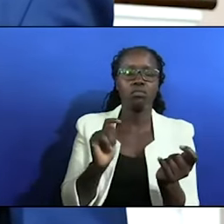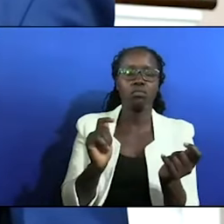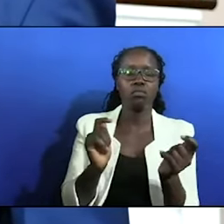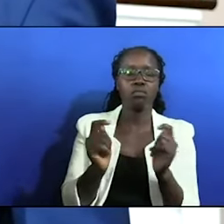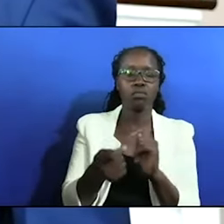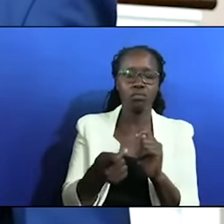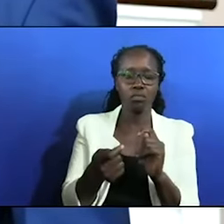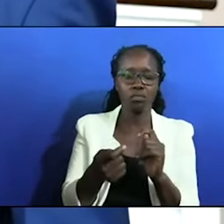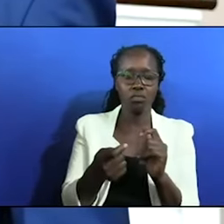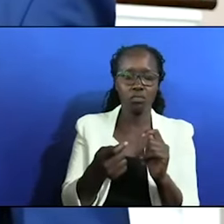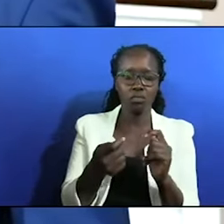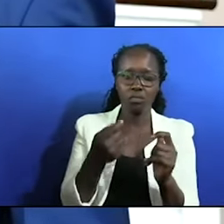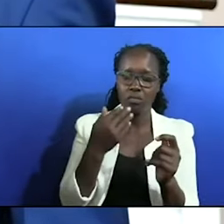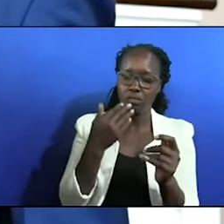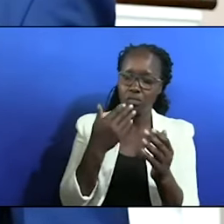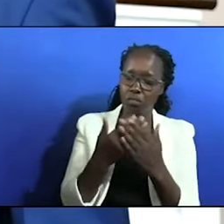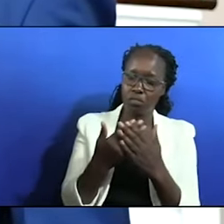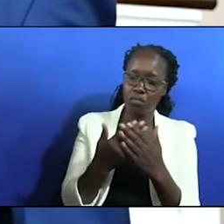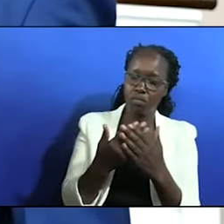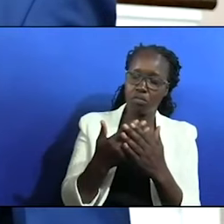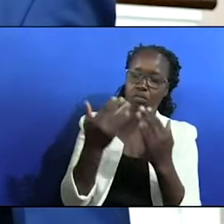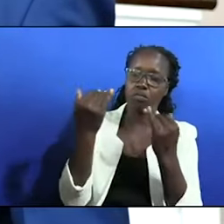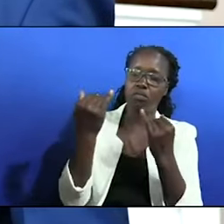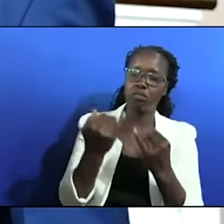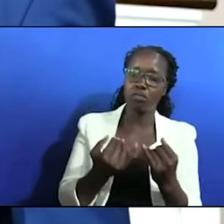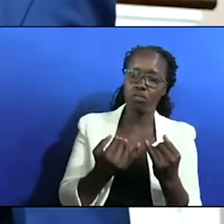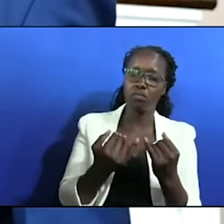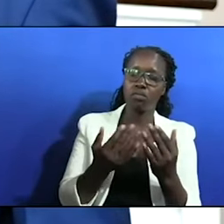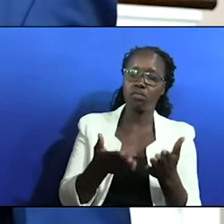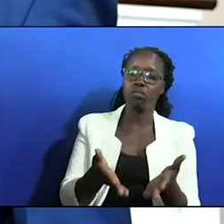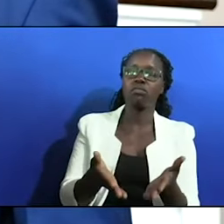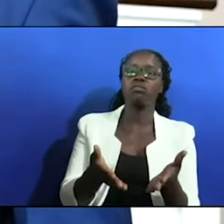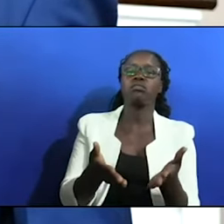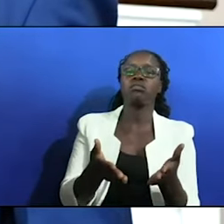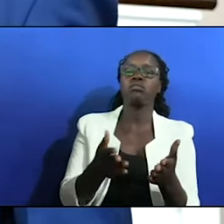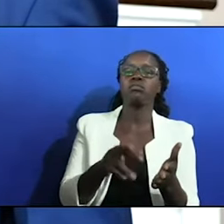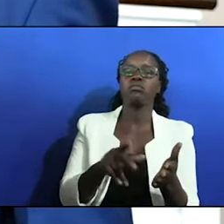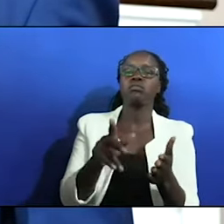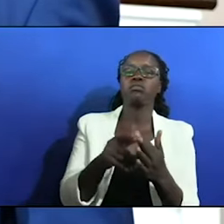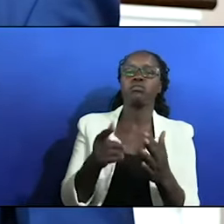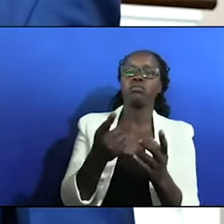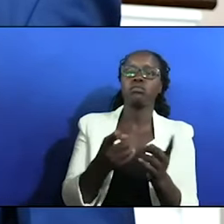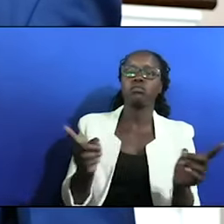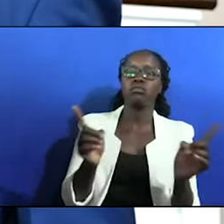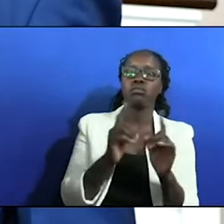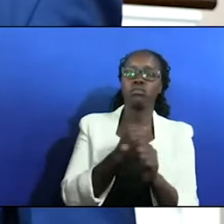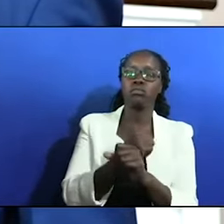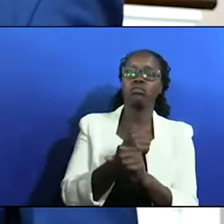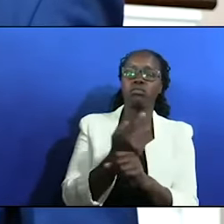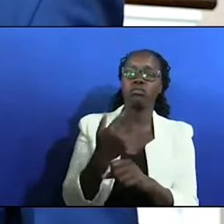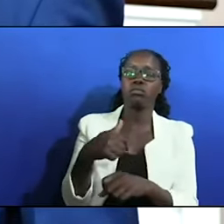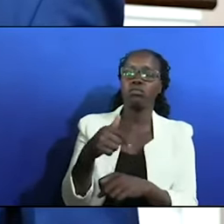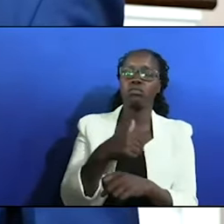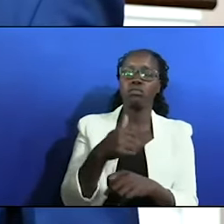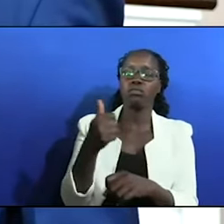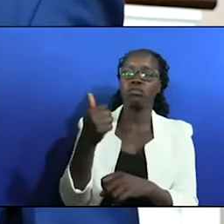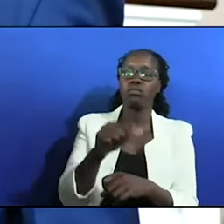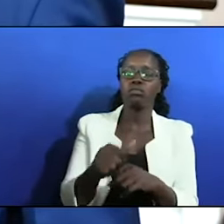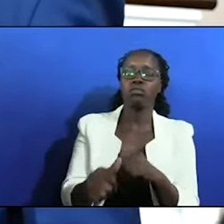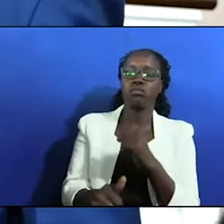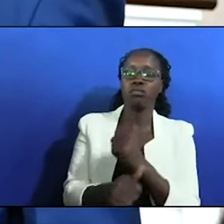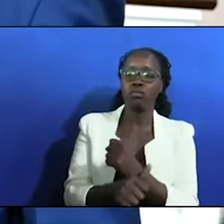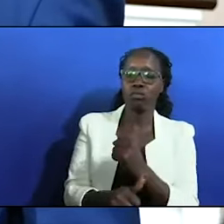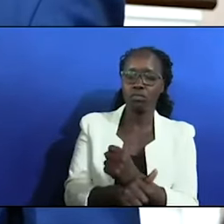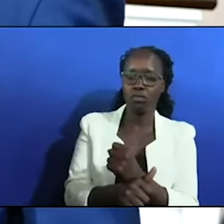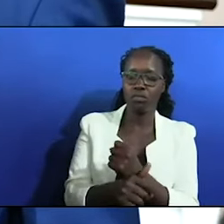and we have to thank you also, and we invite you into our souls to walk with us and to protect us from any harm and